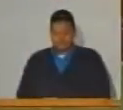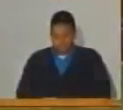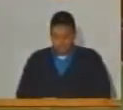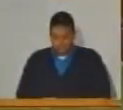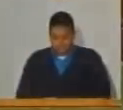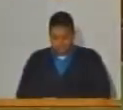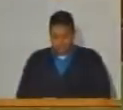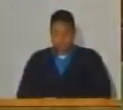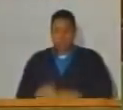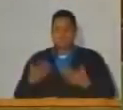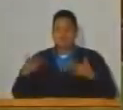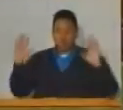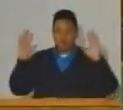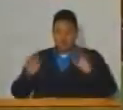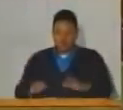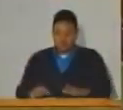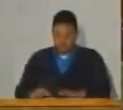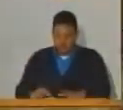In conclusion,